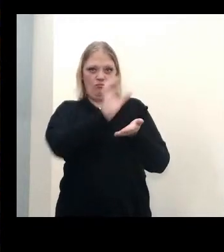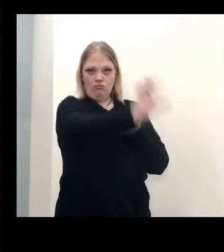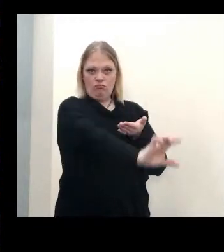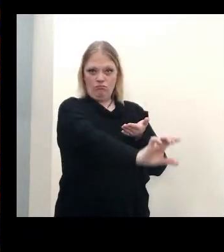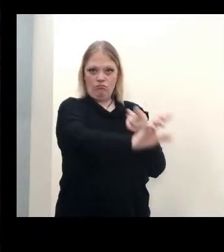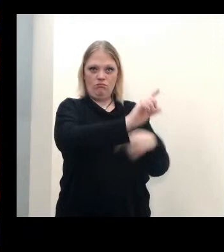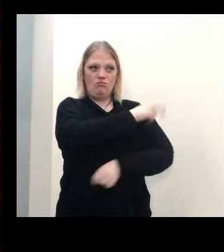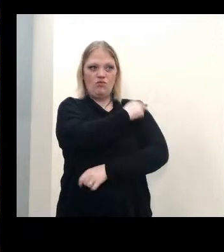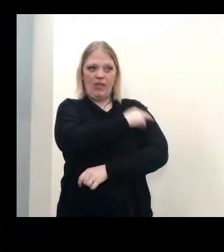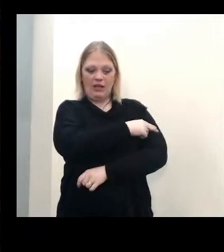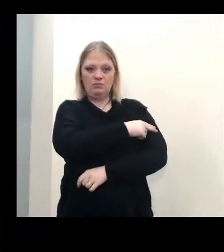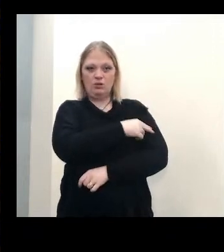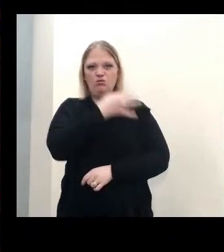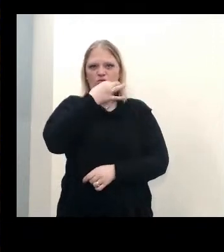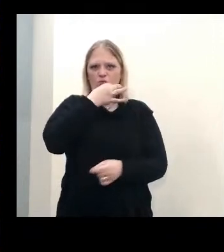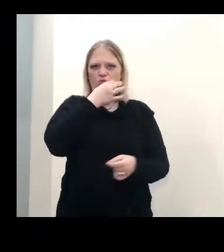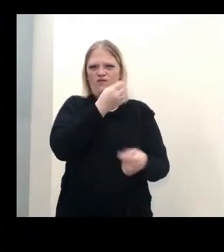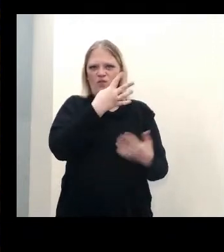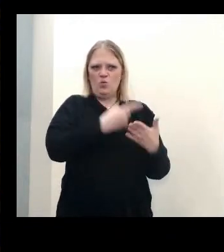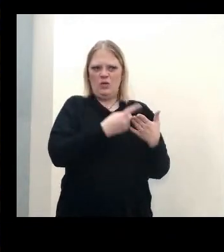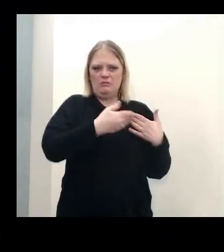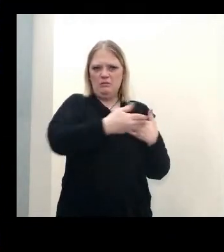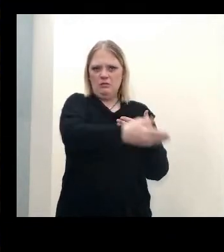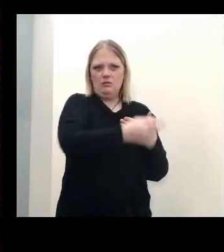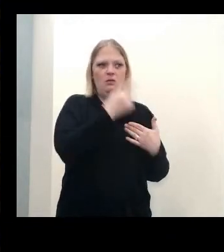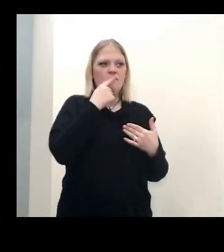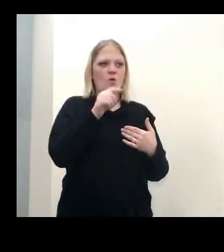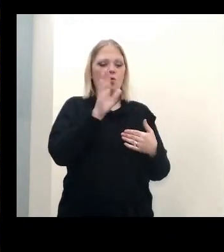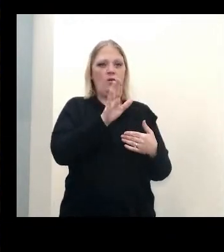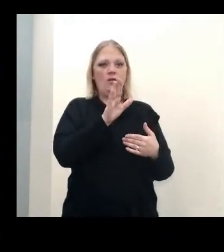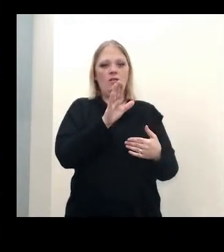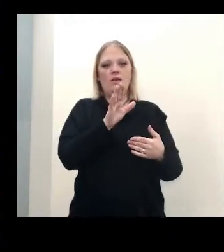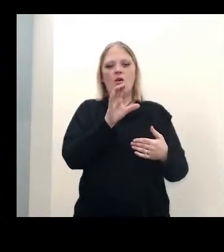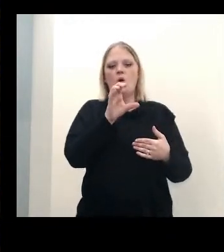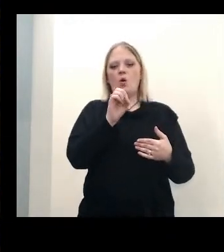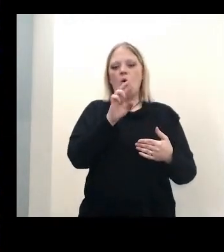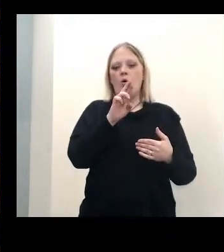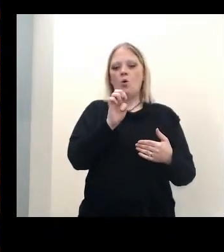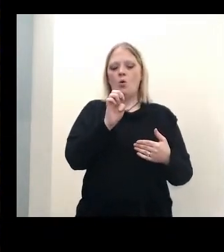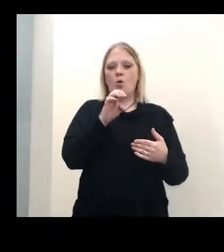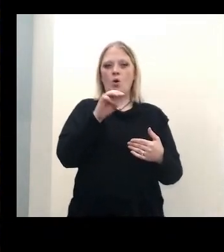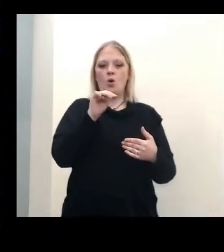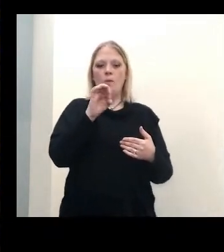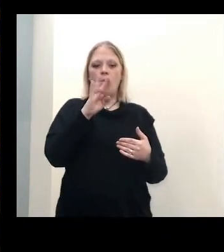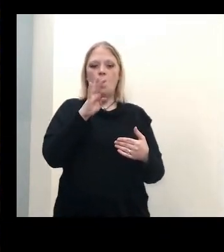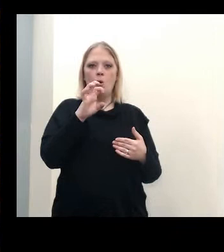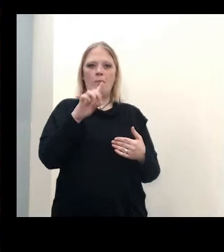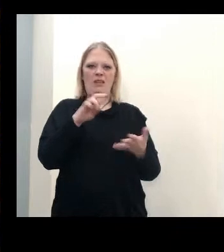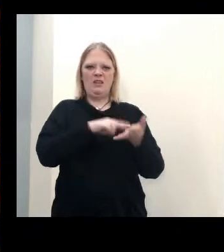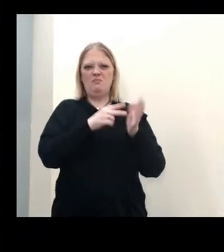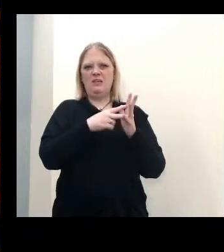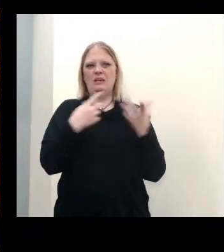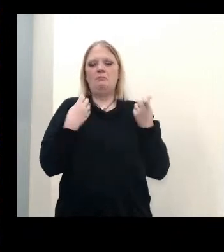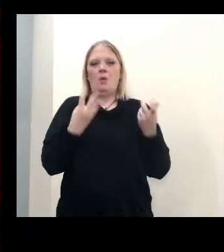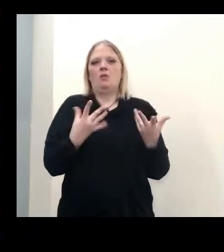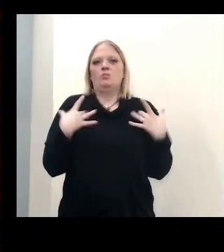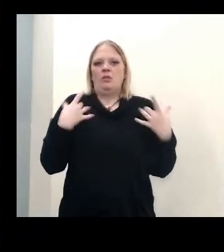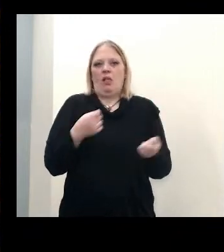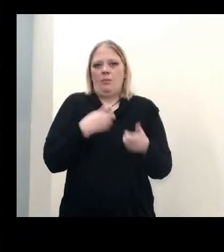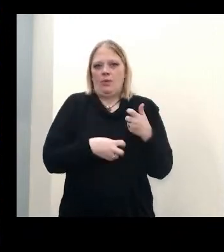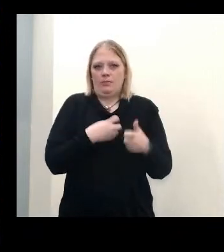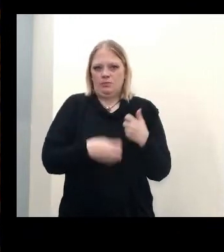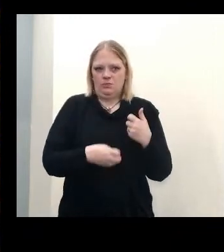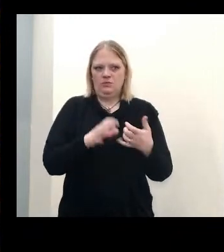the hospitals in the upcoming week for their comorbid patients, both outpatient and inpatient, based on their patient